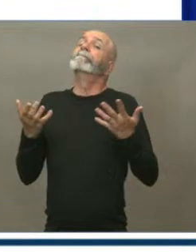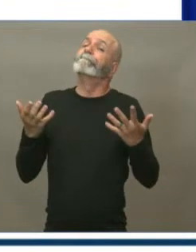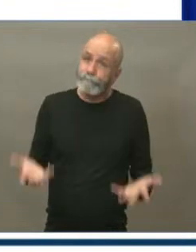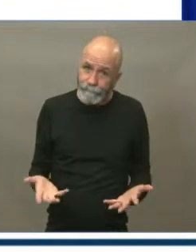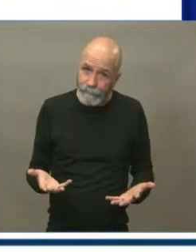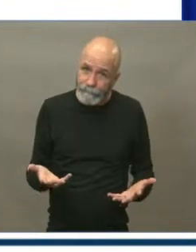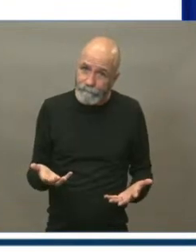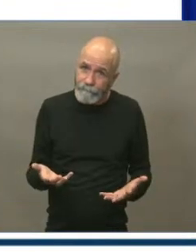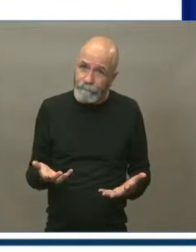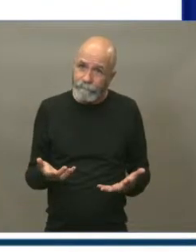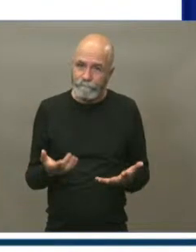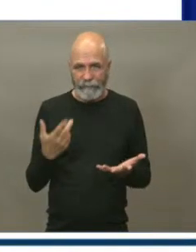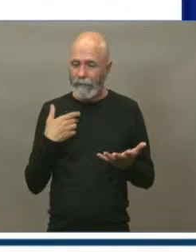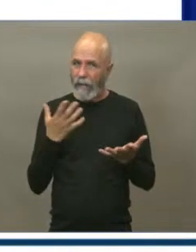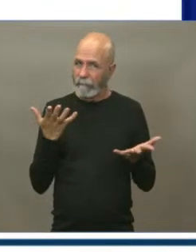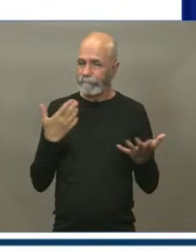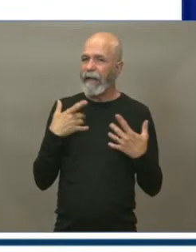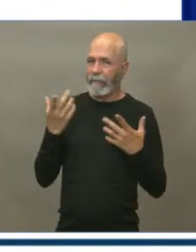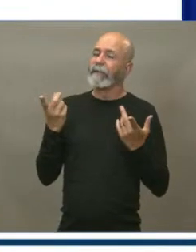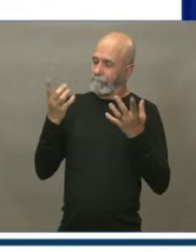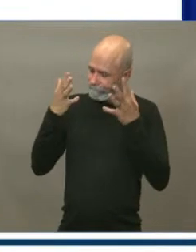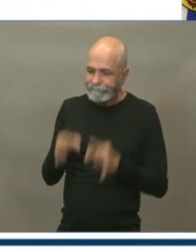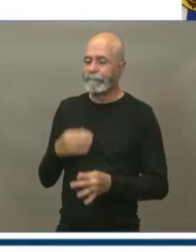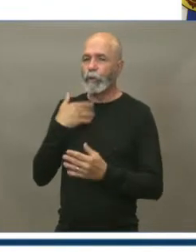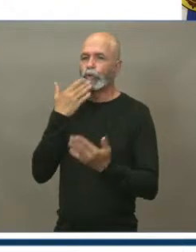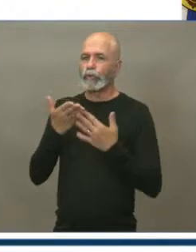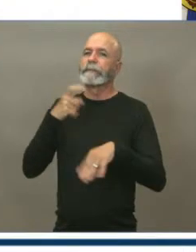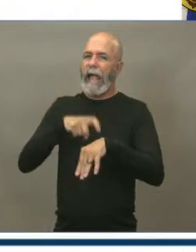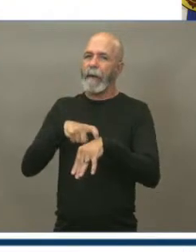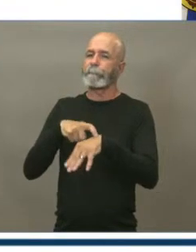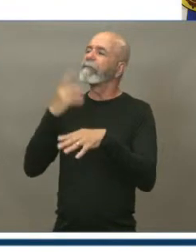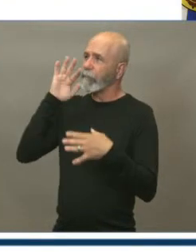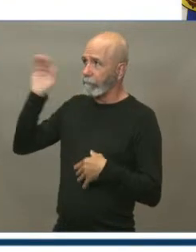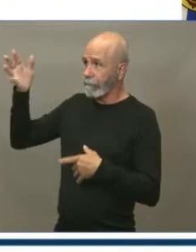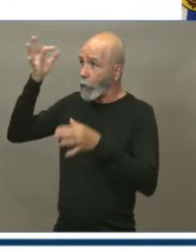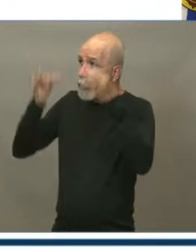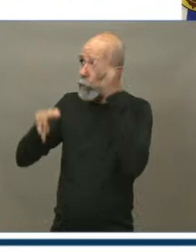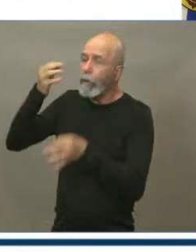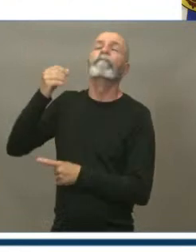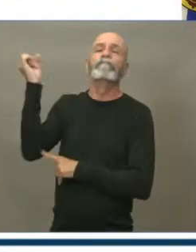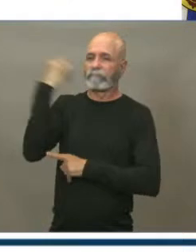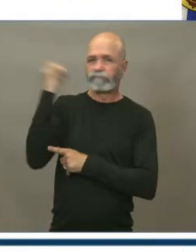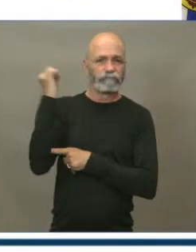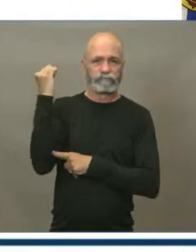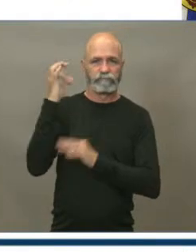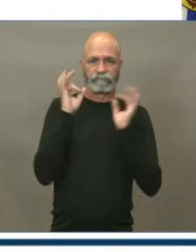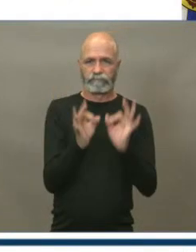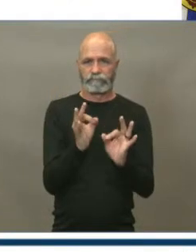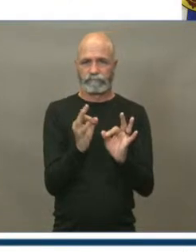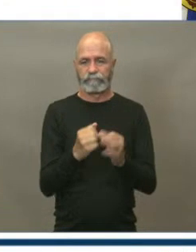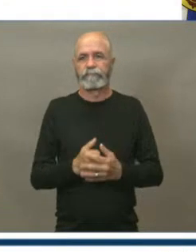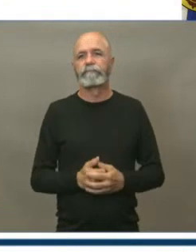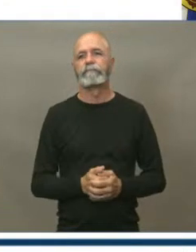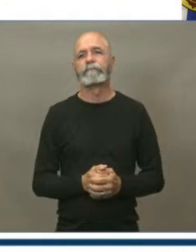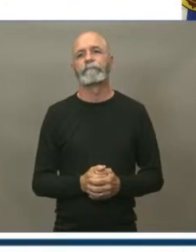and we're pleased with the court's decision. Next, we'll go to Nabal Snan from the Chronicle Herald. Go ahead,